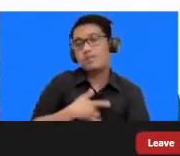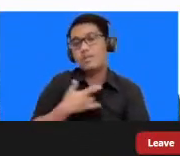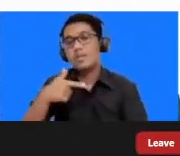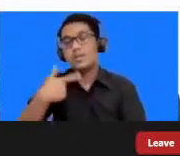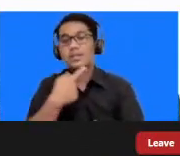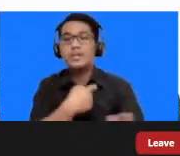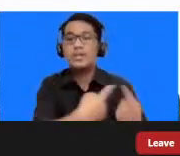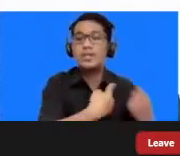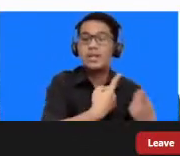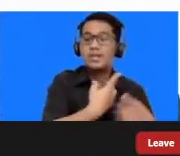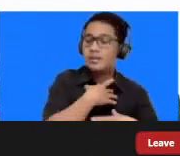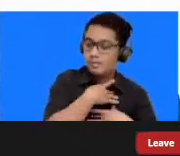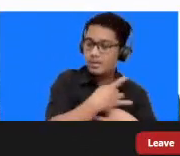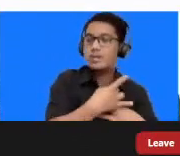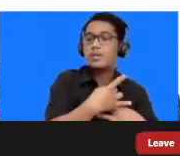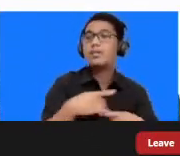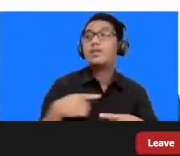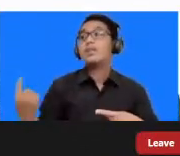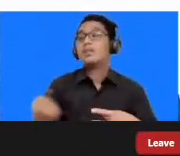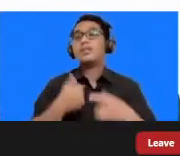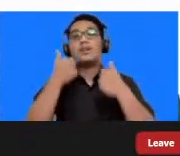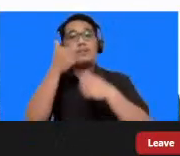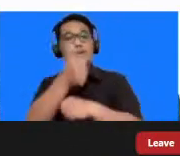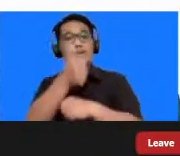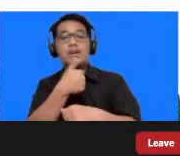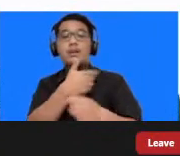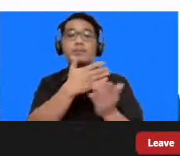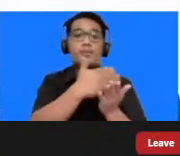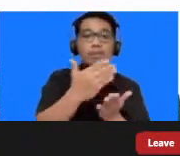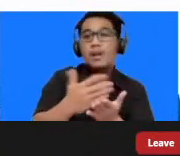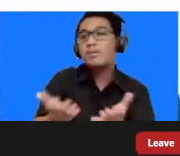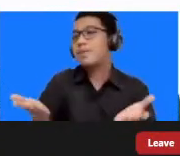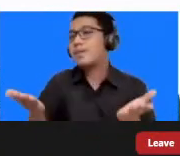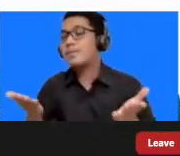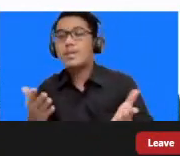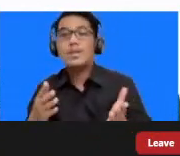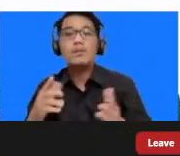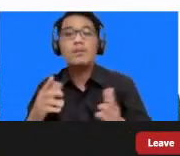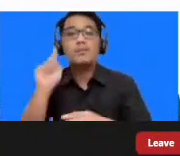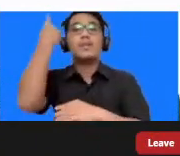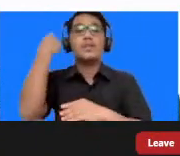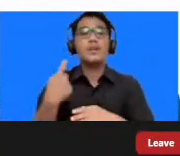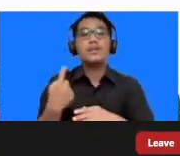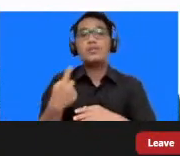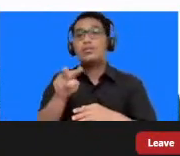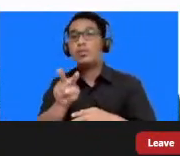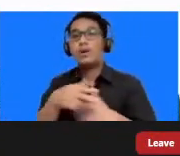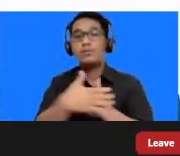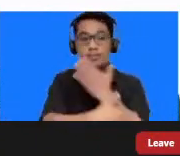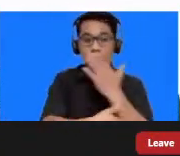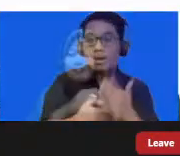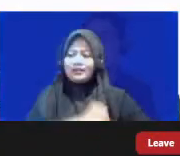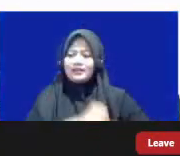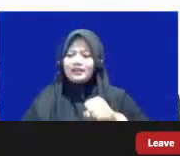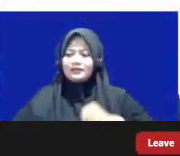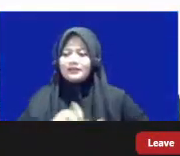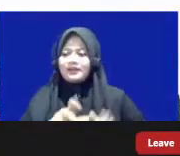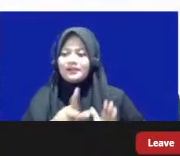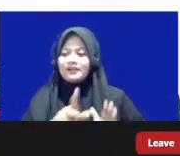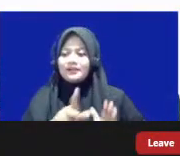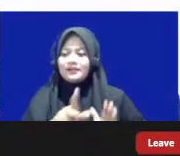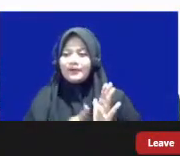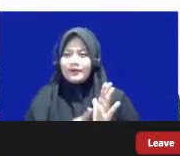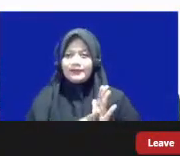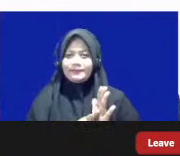disaster risk reduction, how our volunteers disseminate early warning systems, evacuate vulnerable